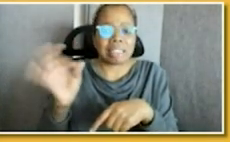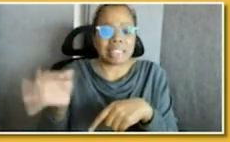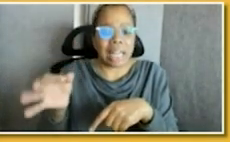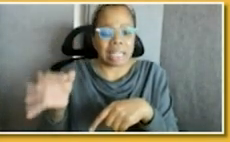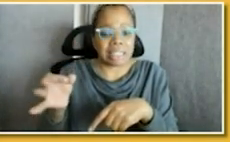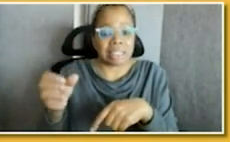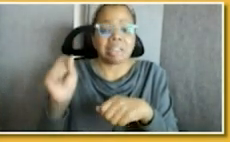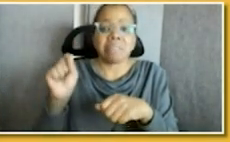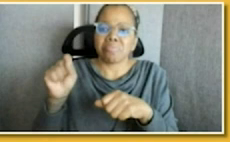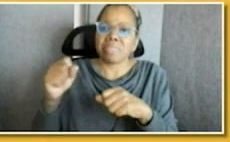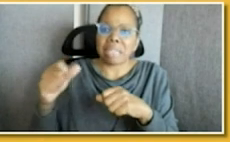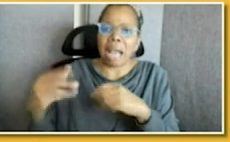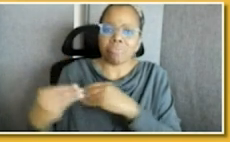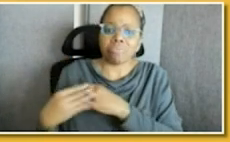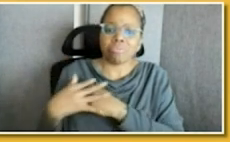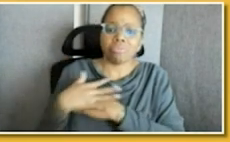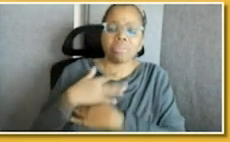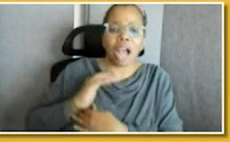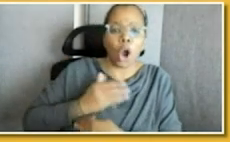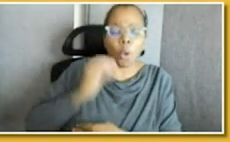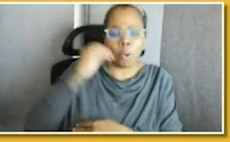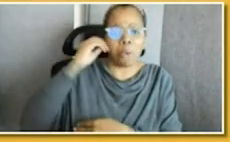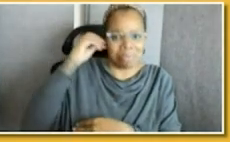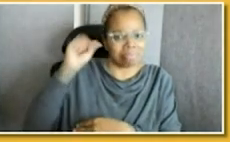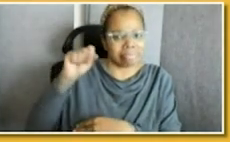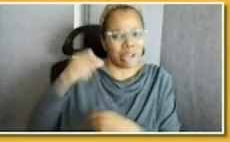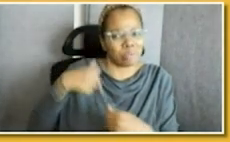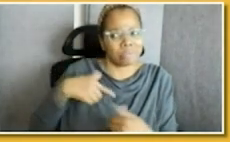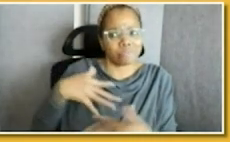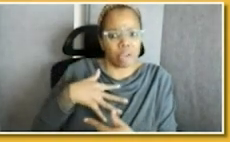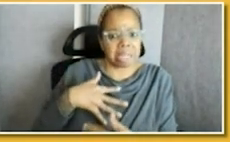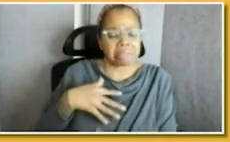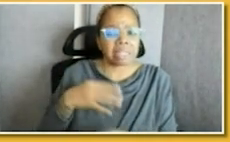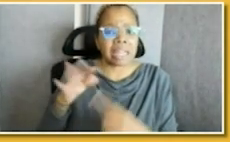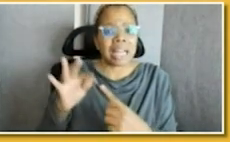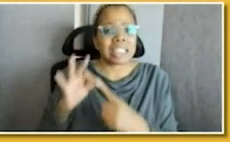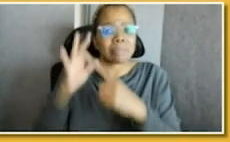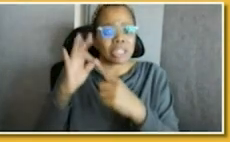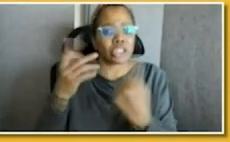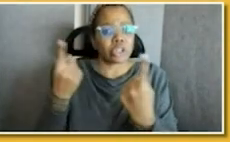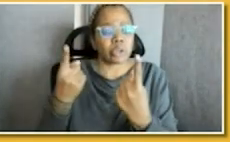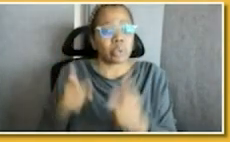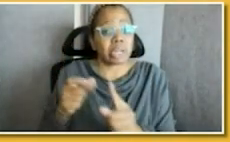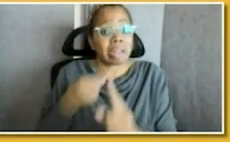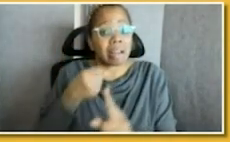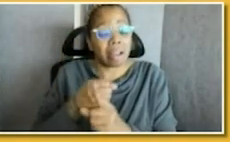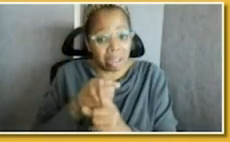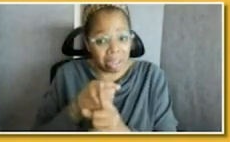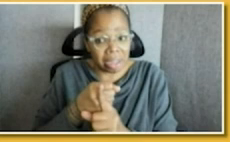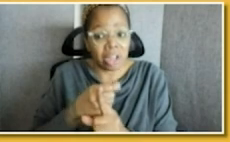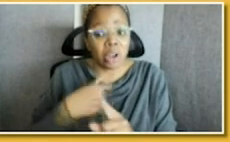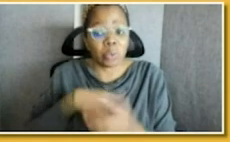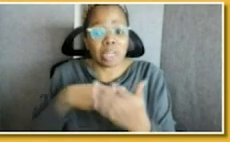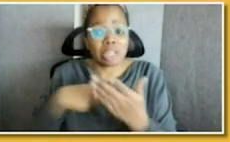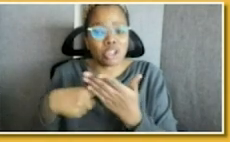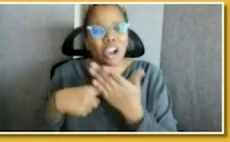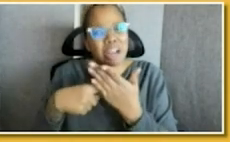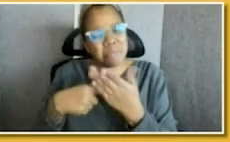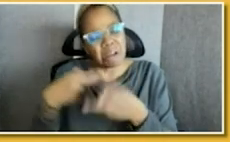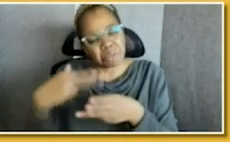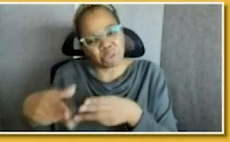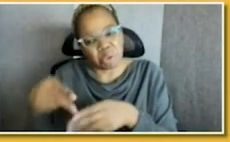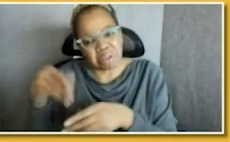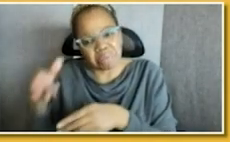kind of fear. And especially when it hit, as we talk about a little bit in the movie, an office really